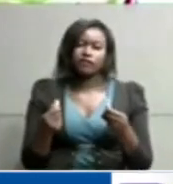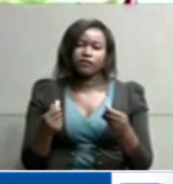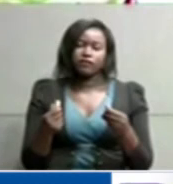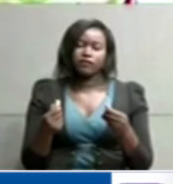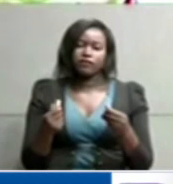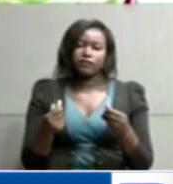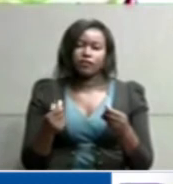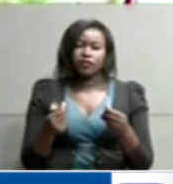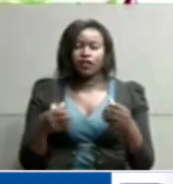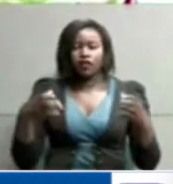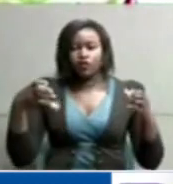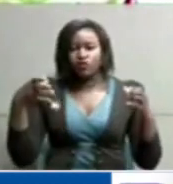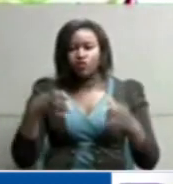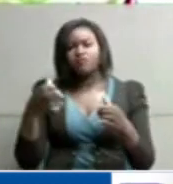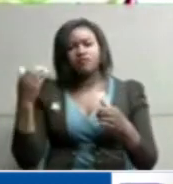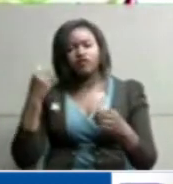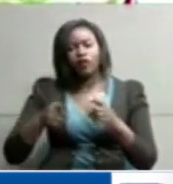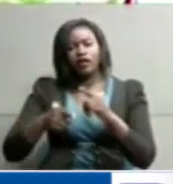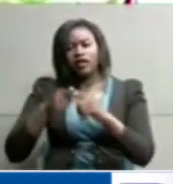abatemu abali batemula abantu,